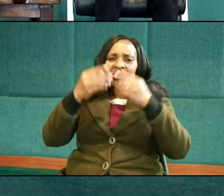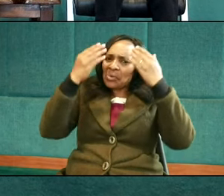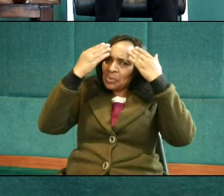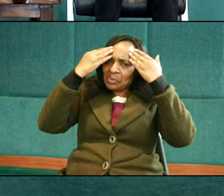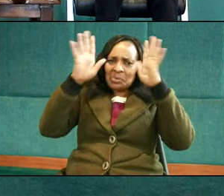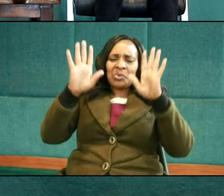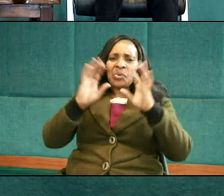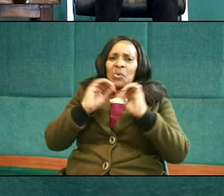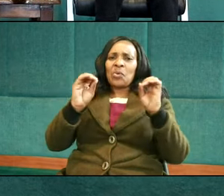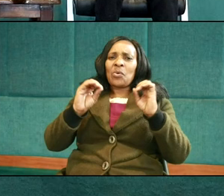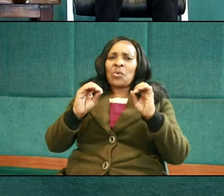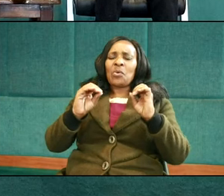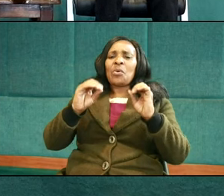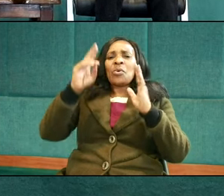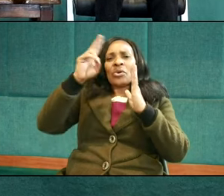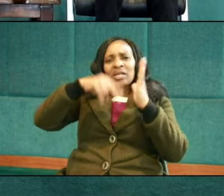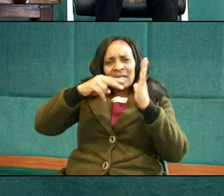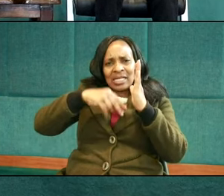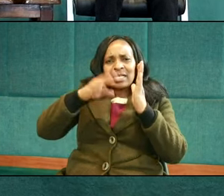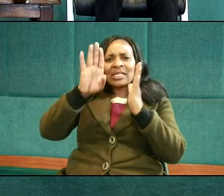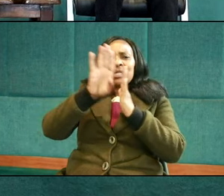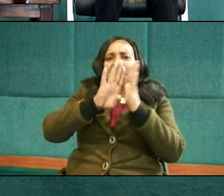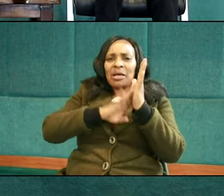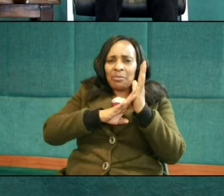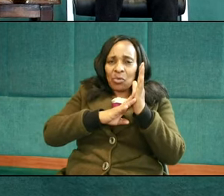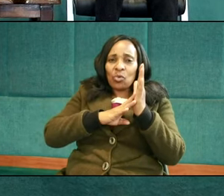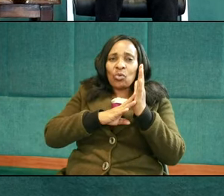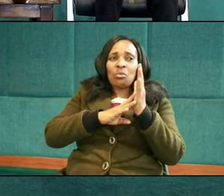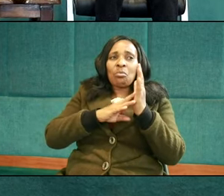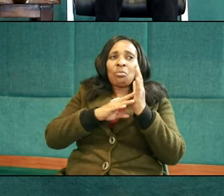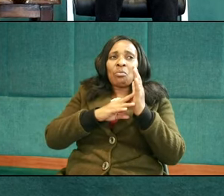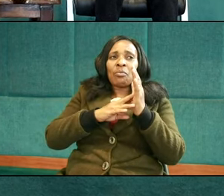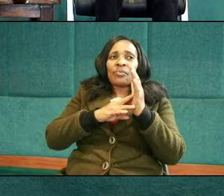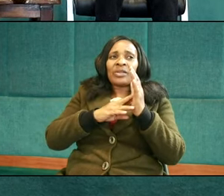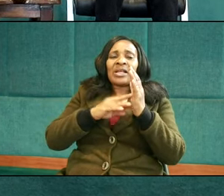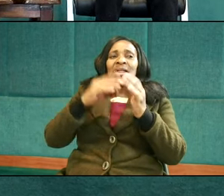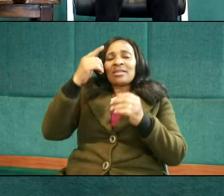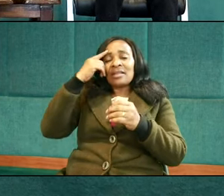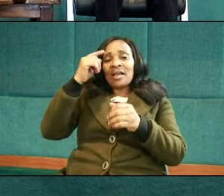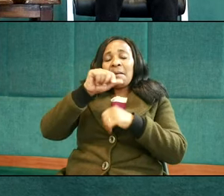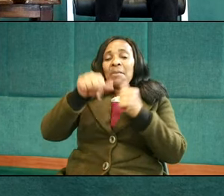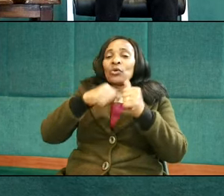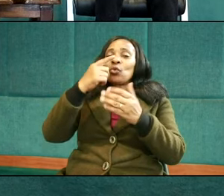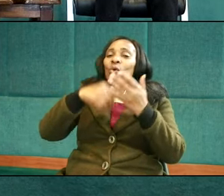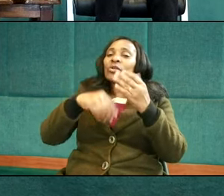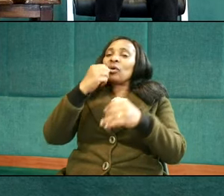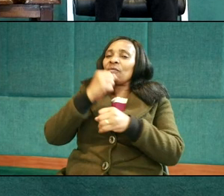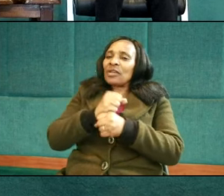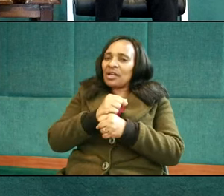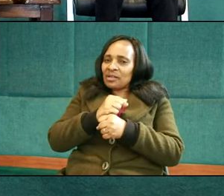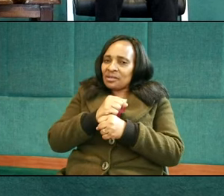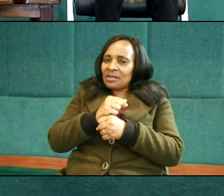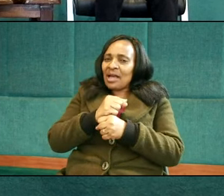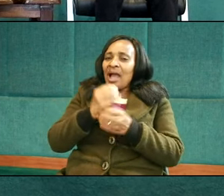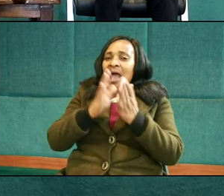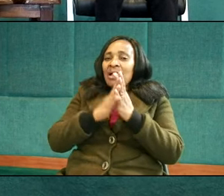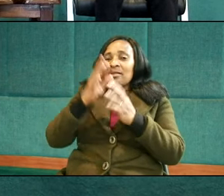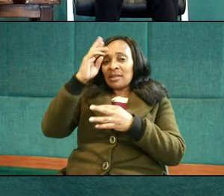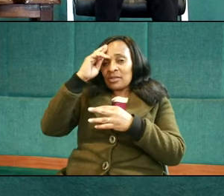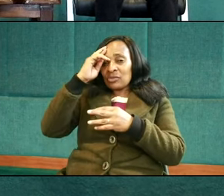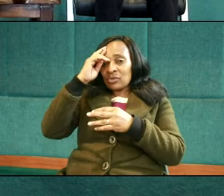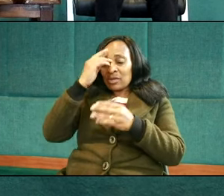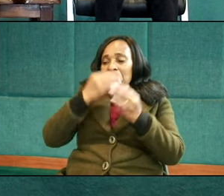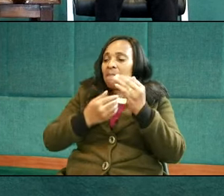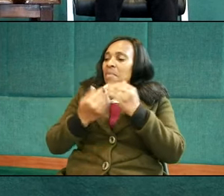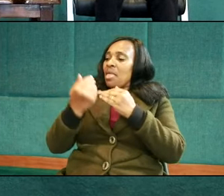So try it by reading the Bible, of course, and think about what you've done that day. Think about the reasons behind